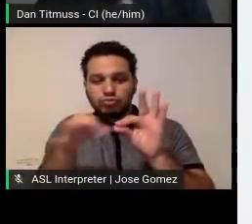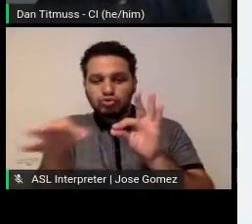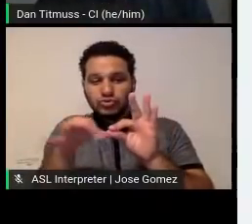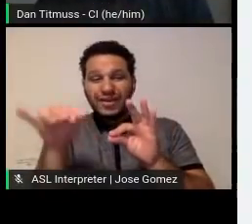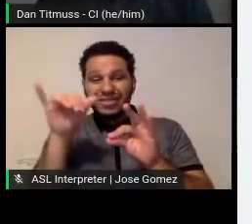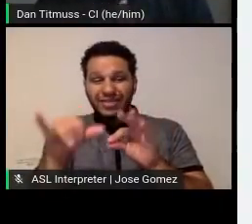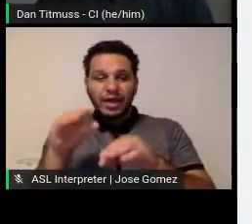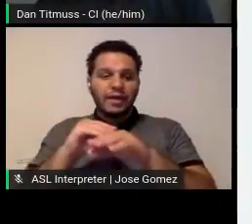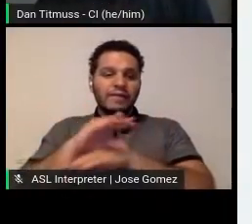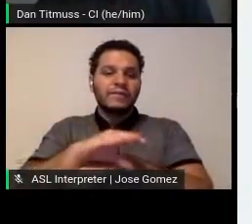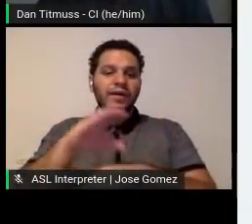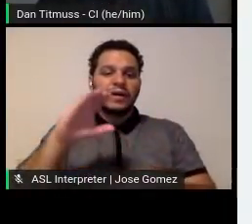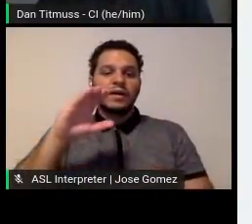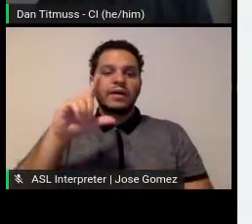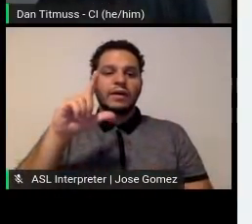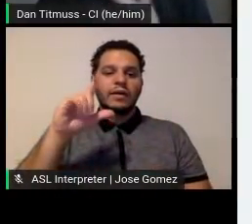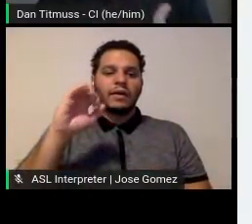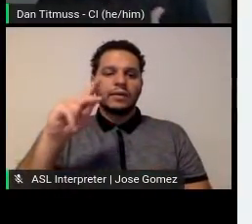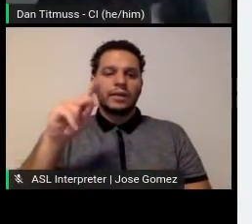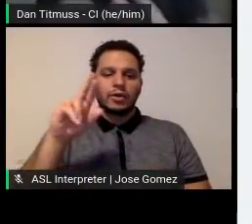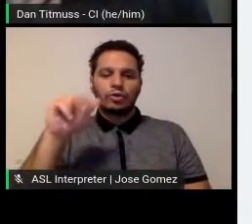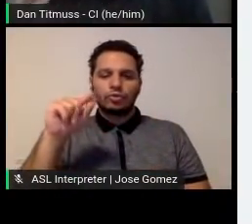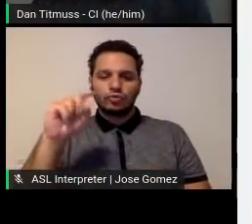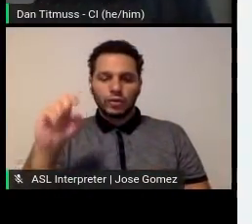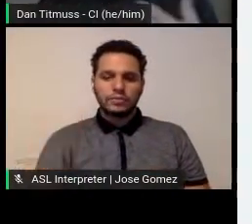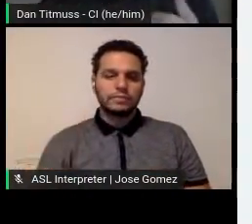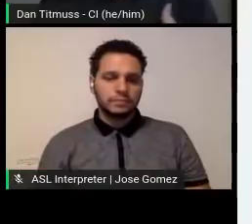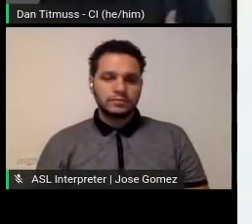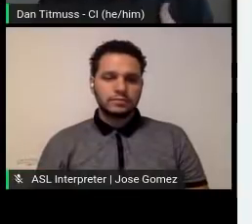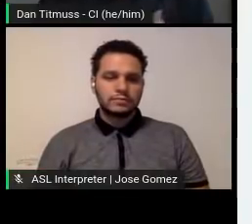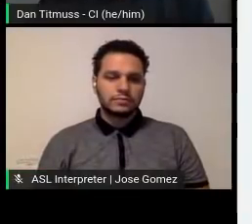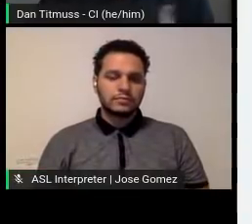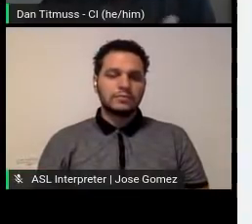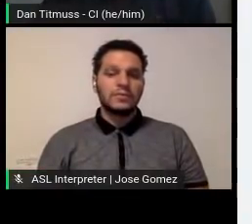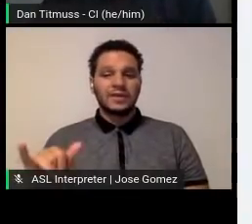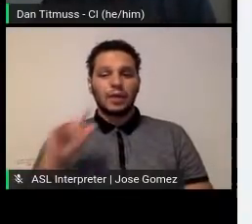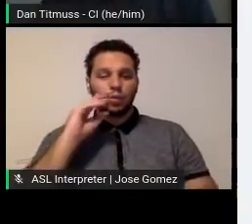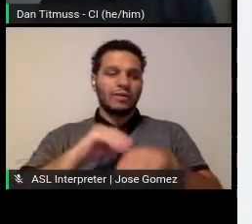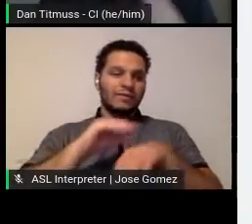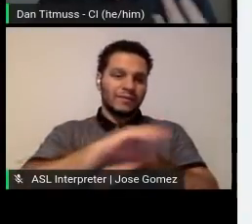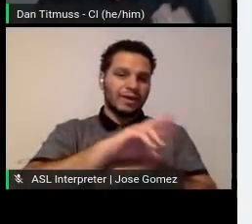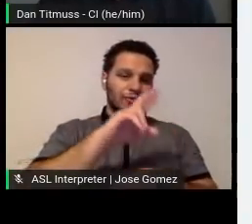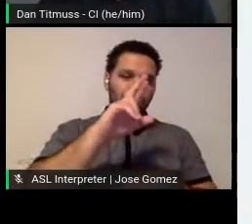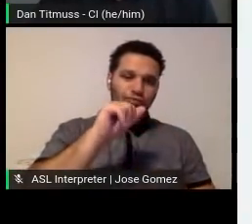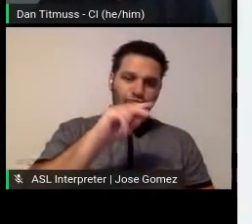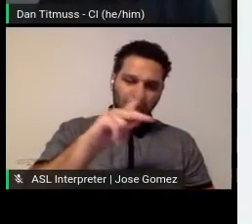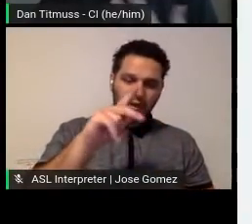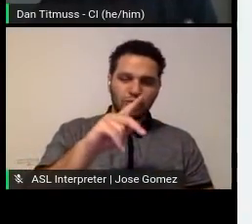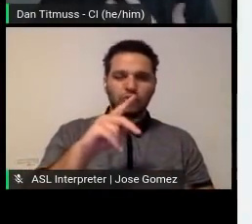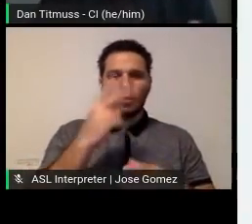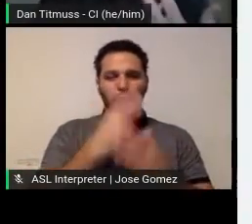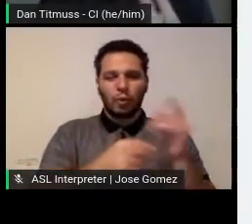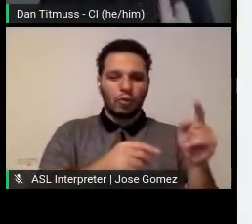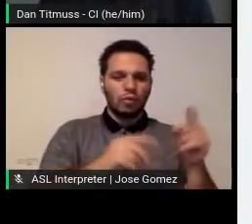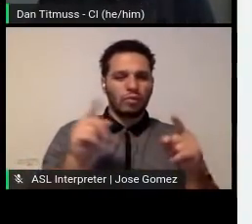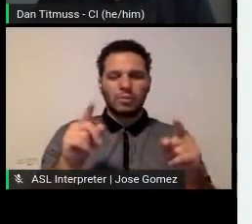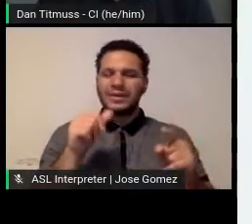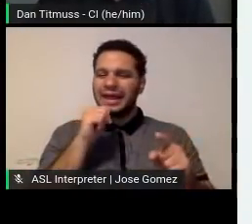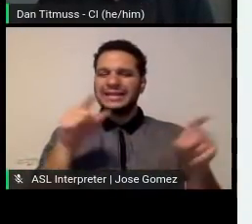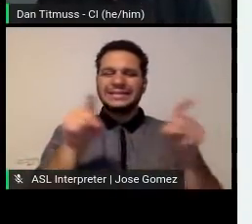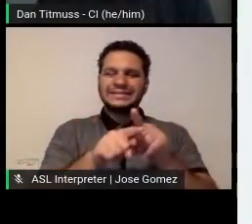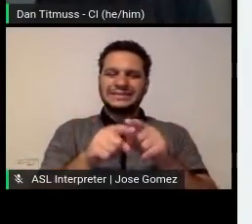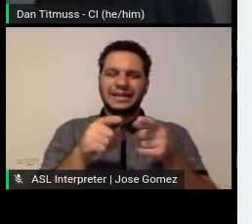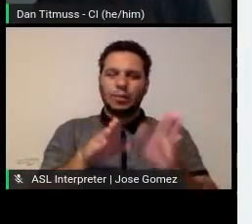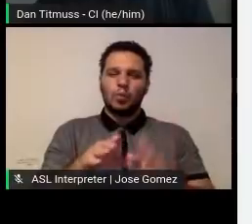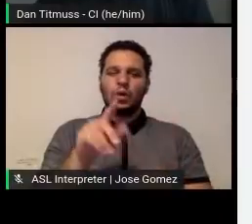only affects click-through rate. But then, you know, click-through rate also affects ranking. So eventually affects ranking, but not in the same way a title